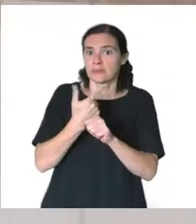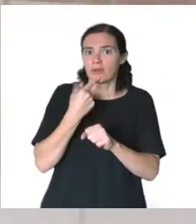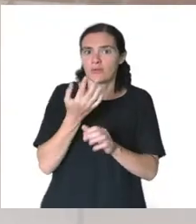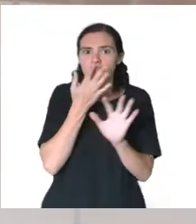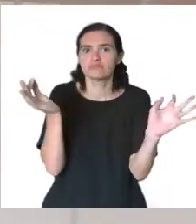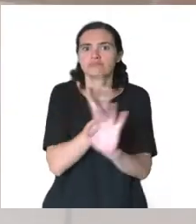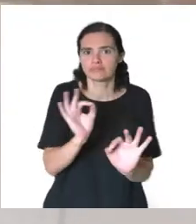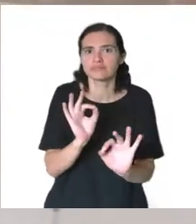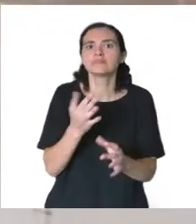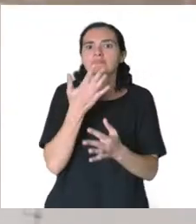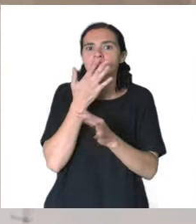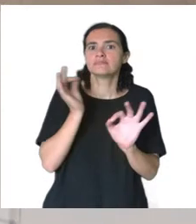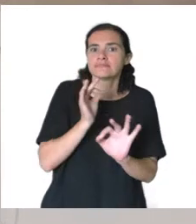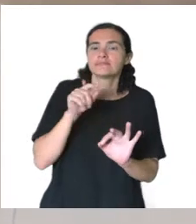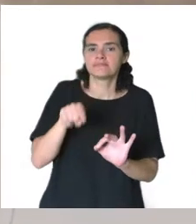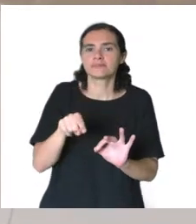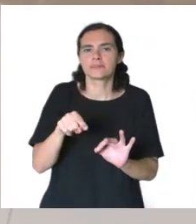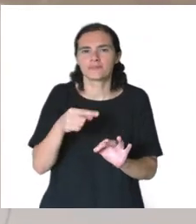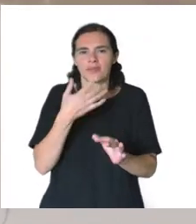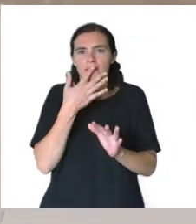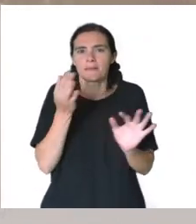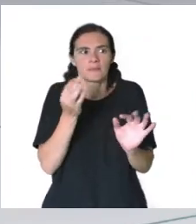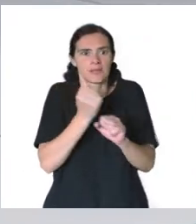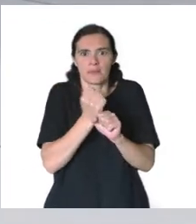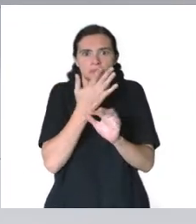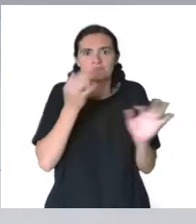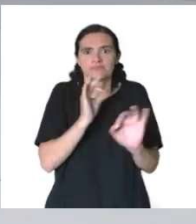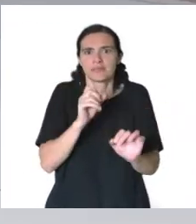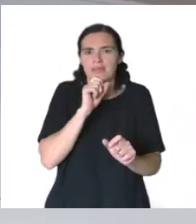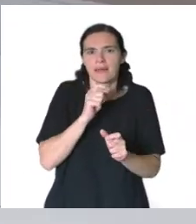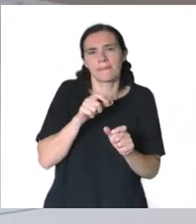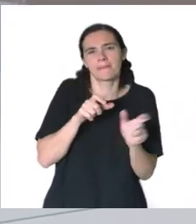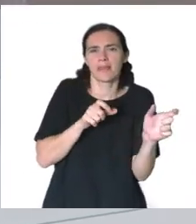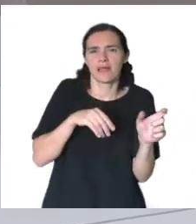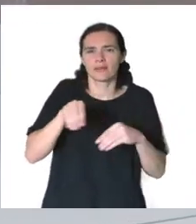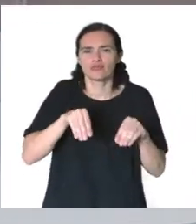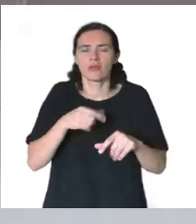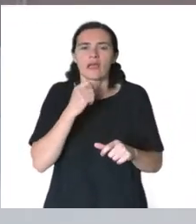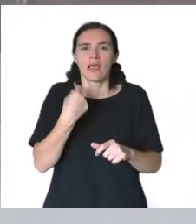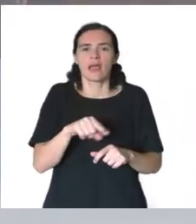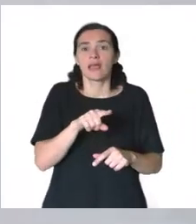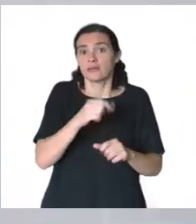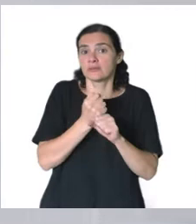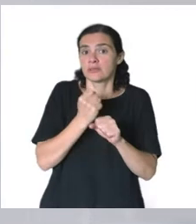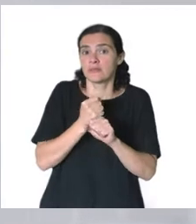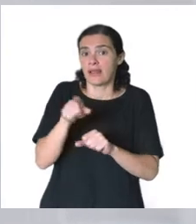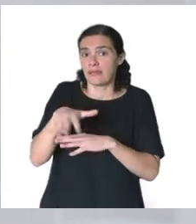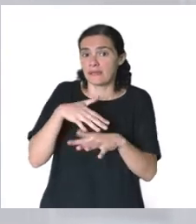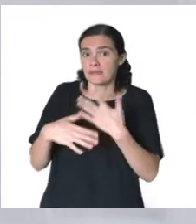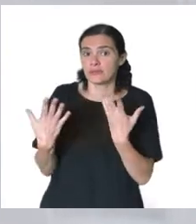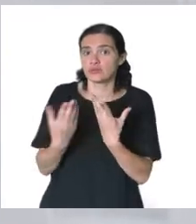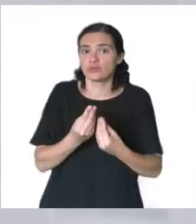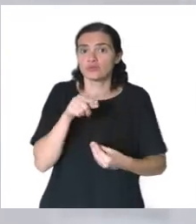This work called A Maze. It's a maze, labyrinth. It's also amazing. She plays with the word and with the world. It's a work that she